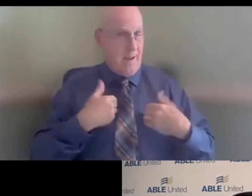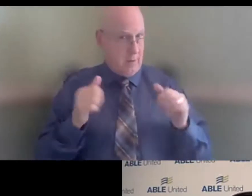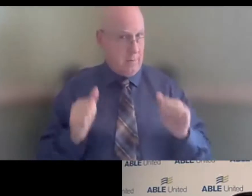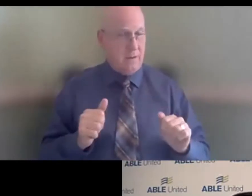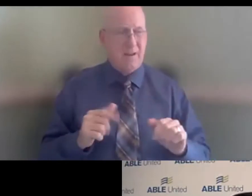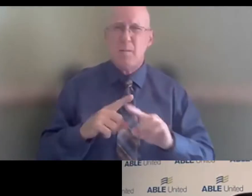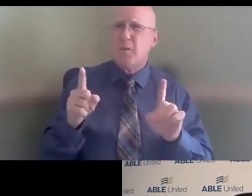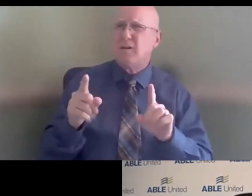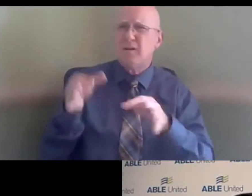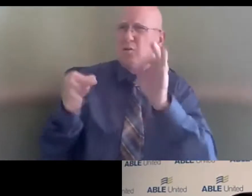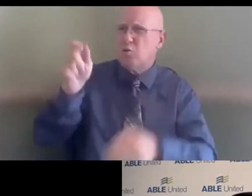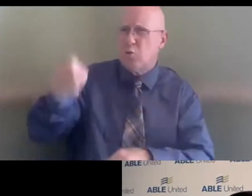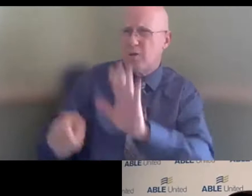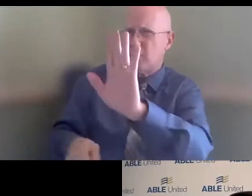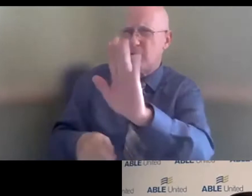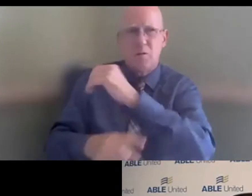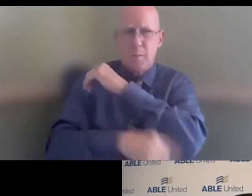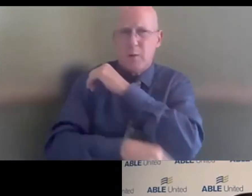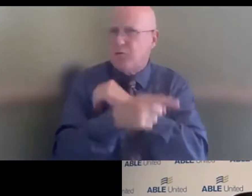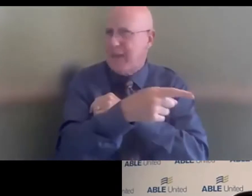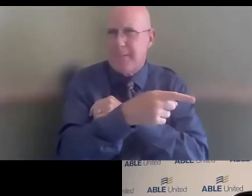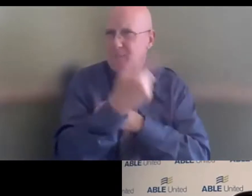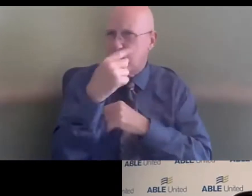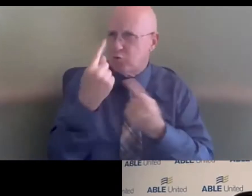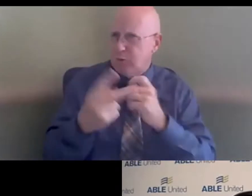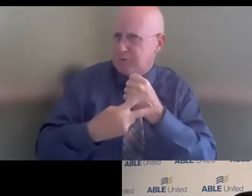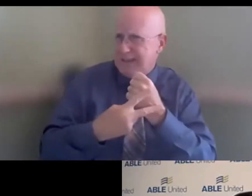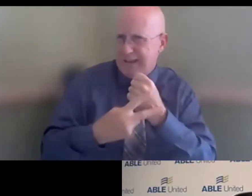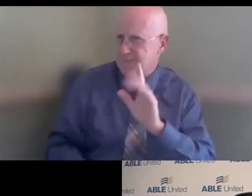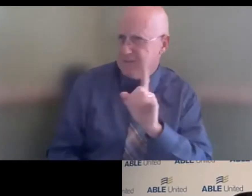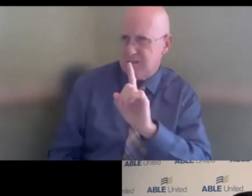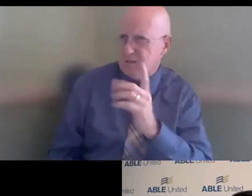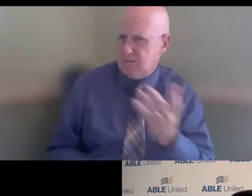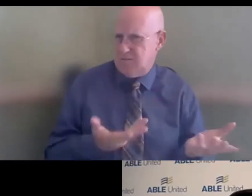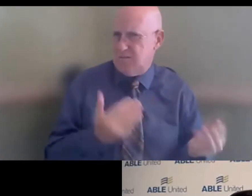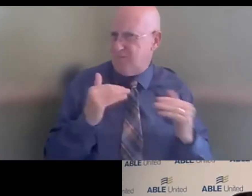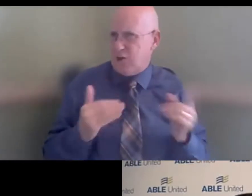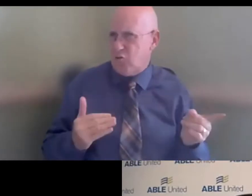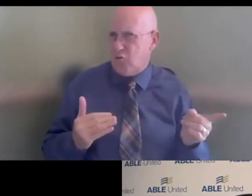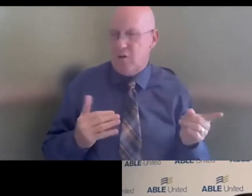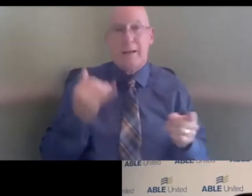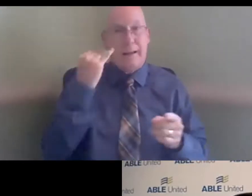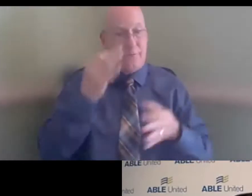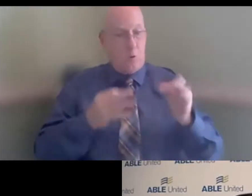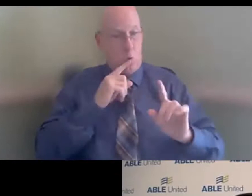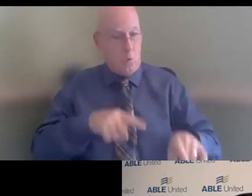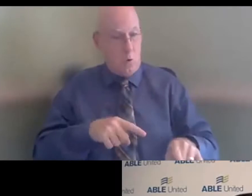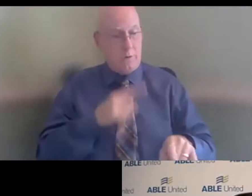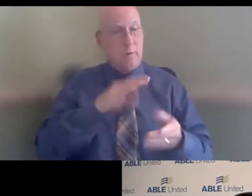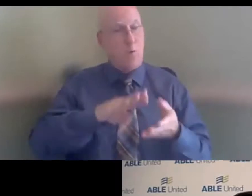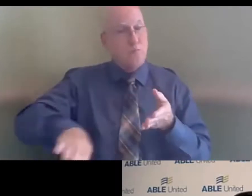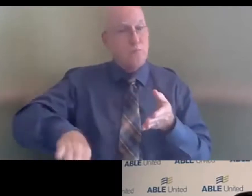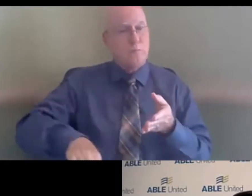Honor, let's not penalize this individual for trying to save. So as long as we have a court order that says it's out, it can stay